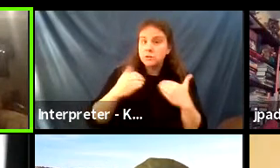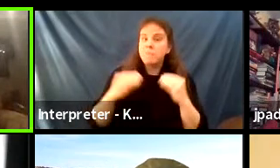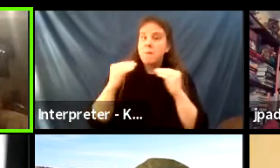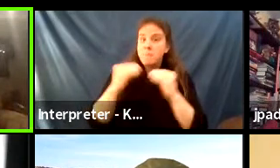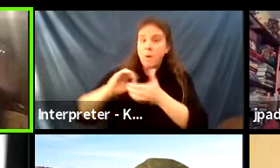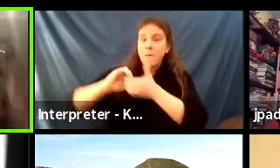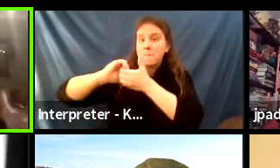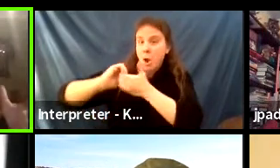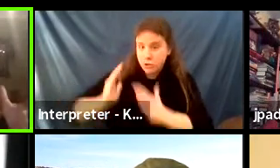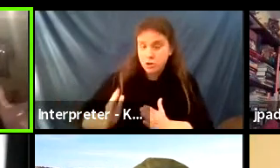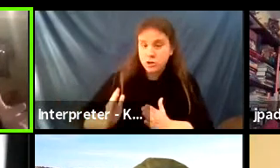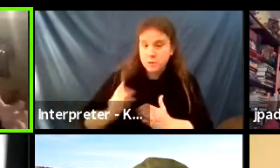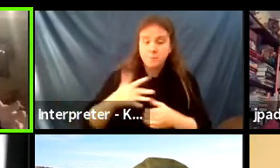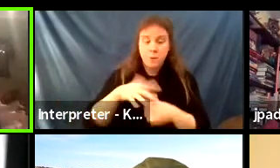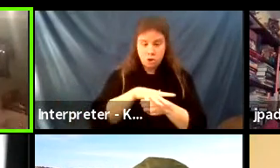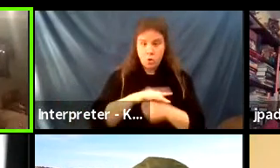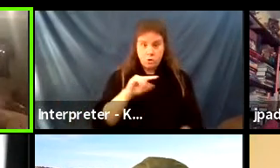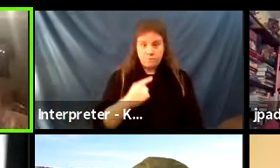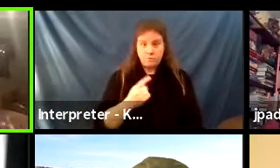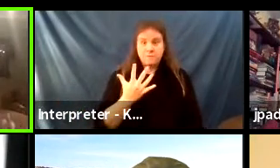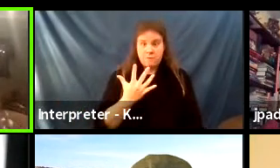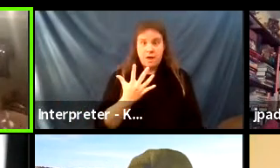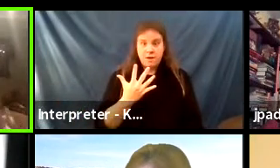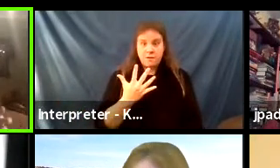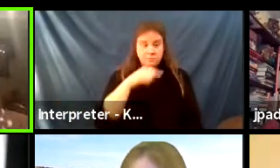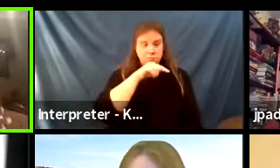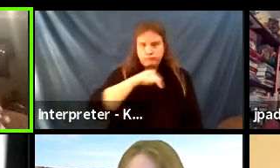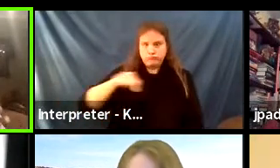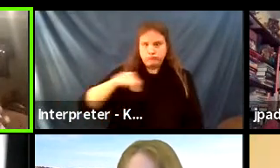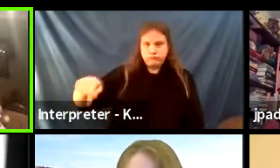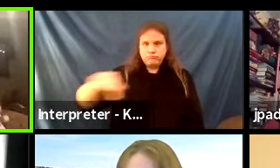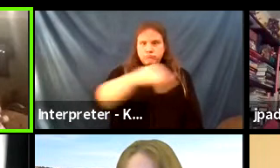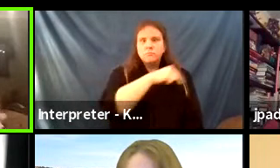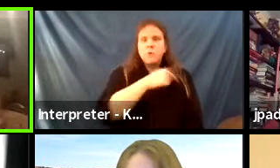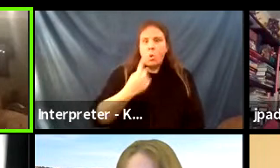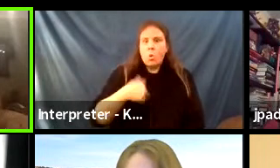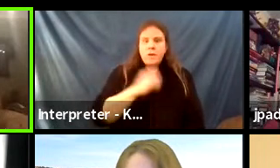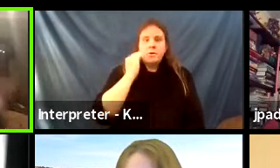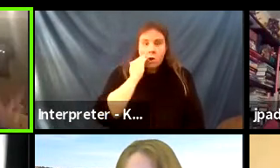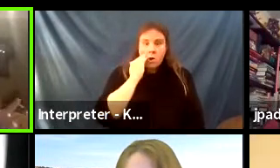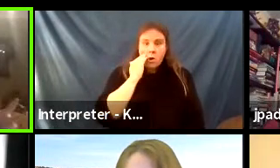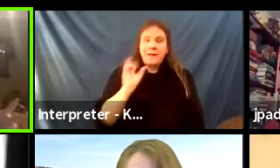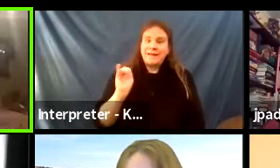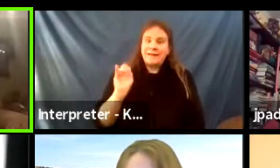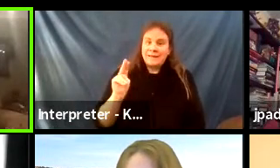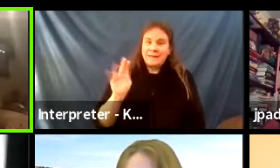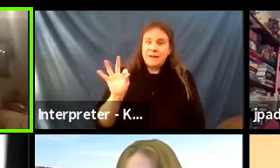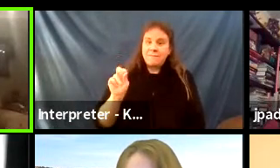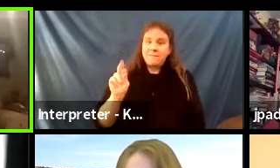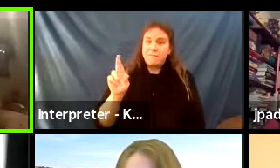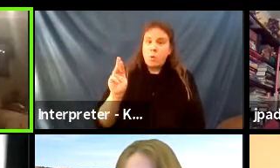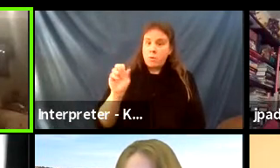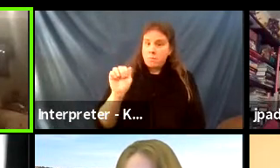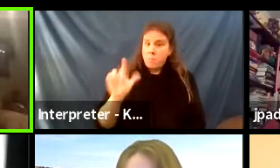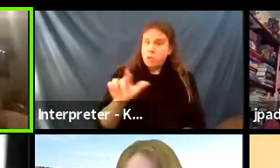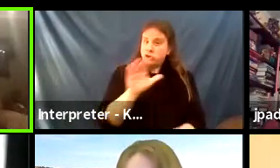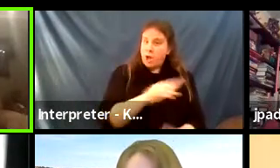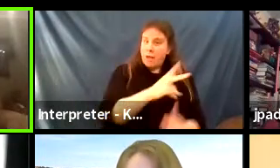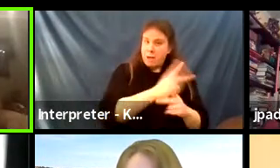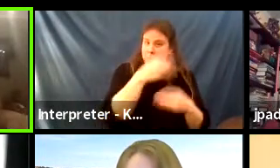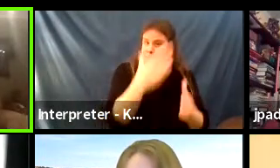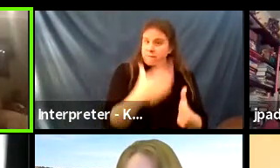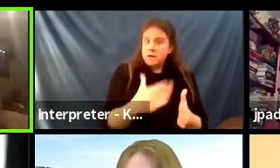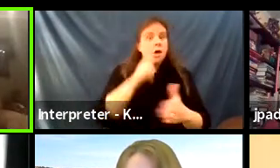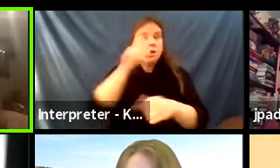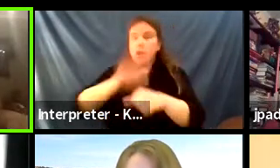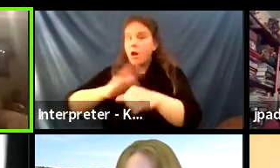level, local first fives, our key partners, know who a lot of those informal childcare providers are that might not be on a list somewhere. But like the how, maybe